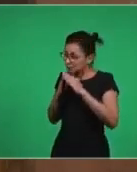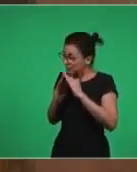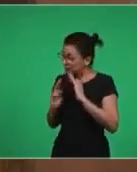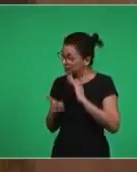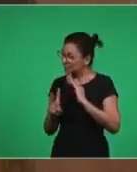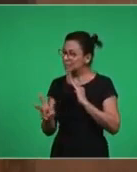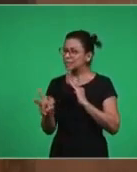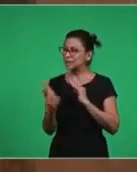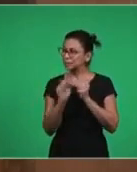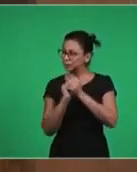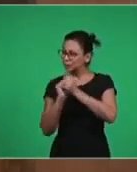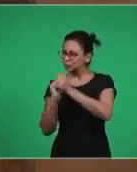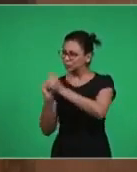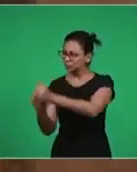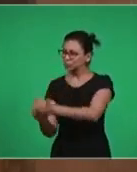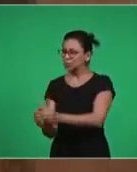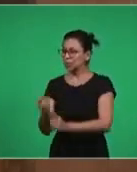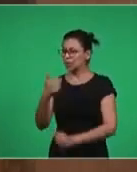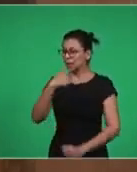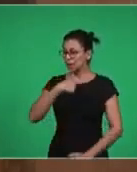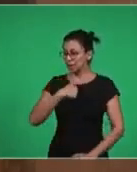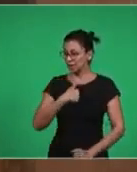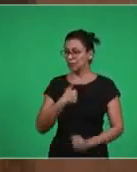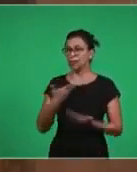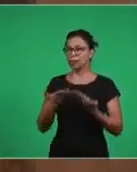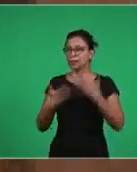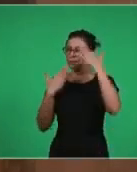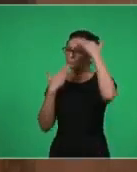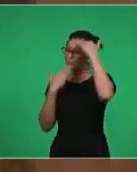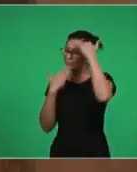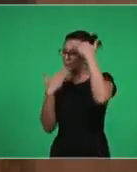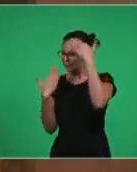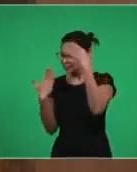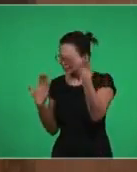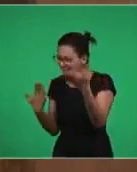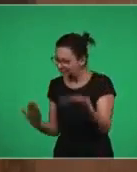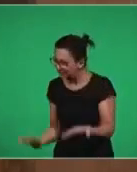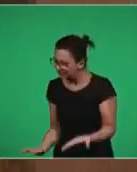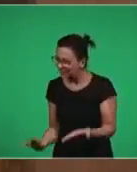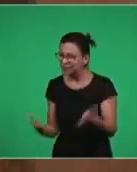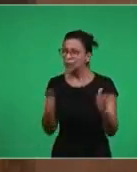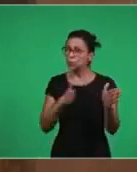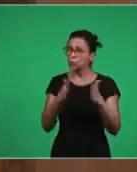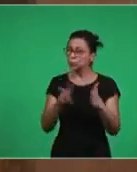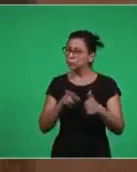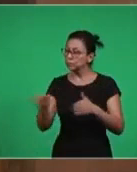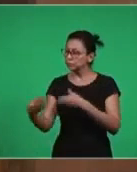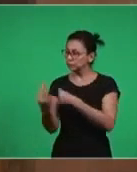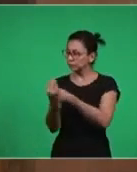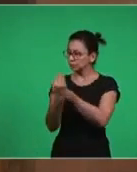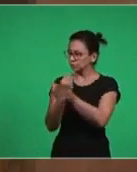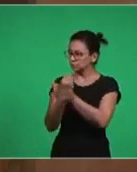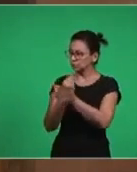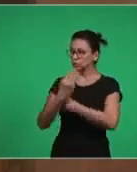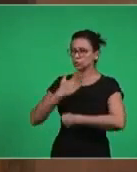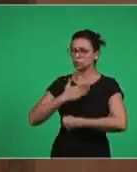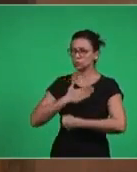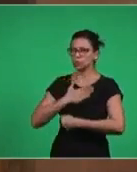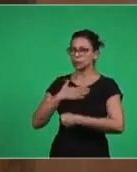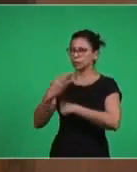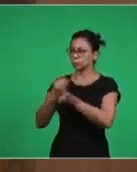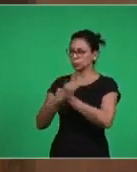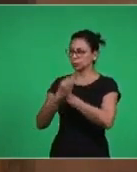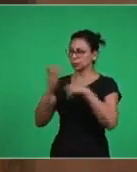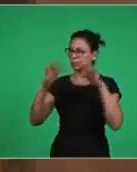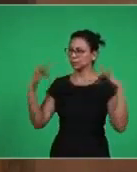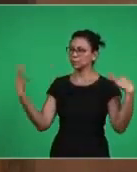with you. Now it's I, the one who wants to thank you for the time in which you